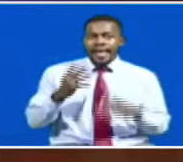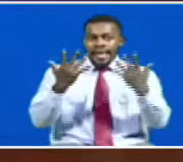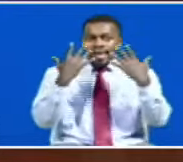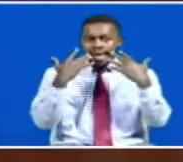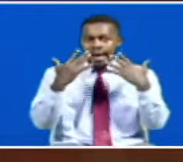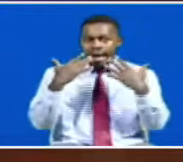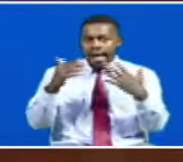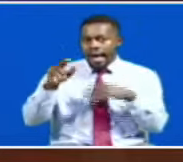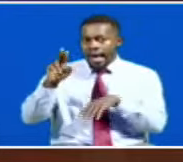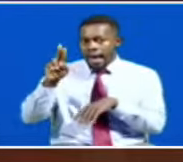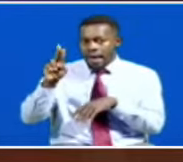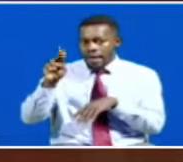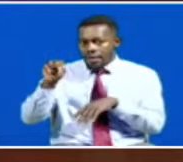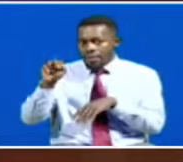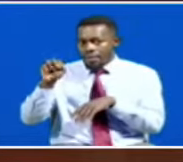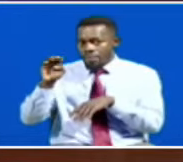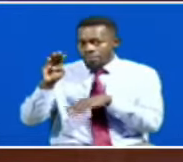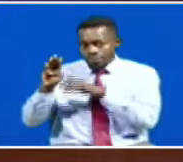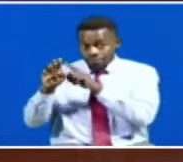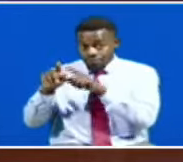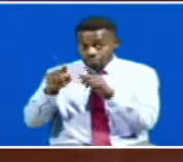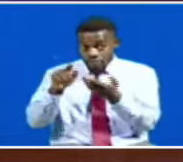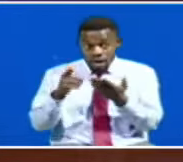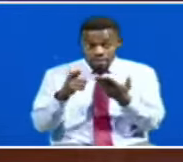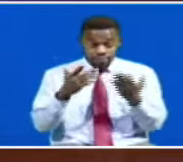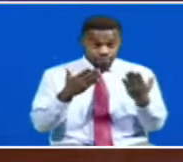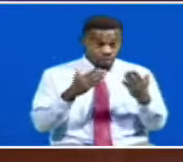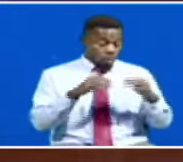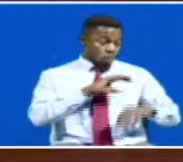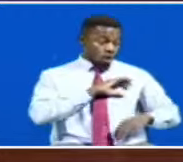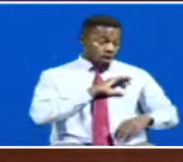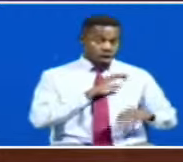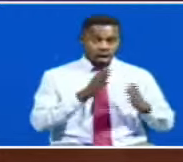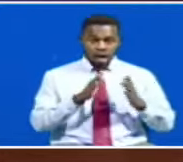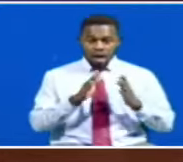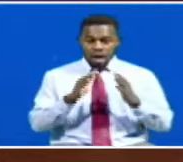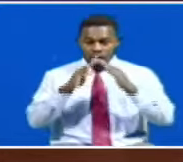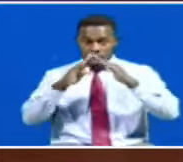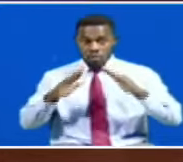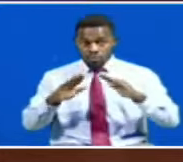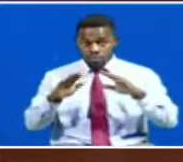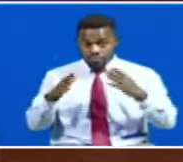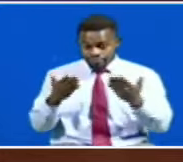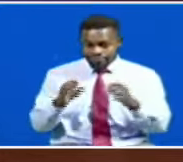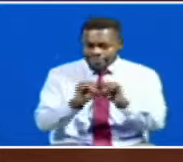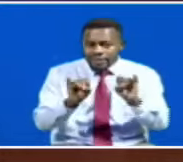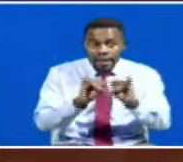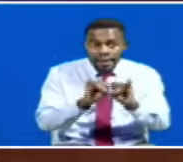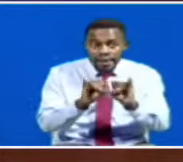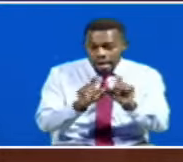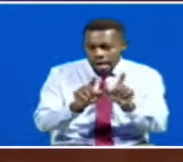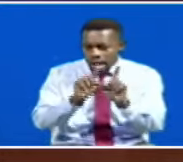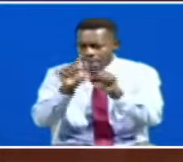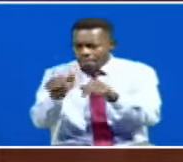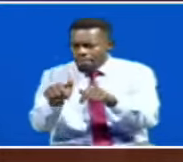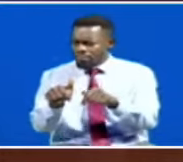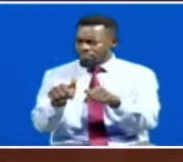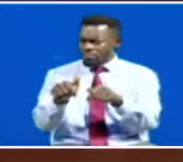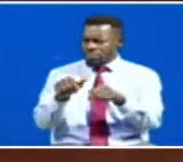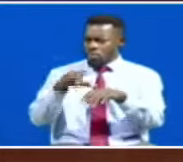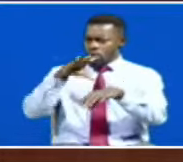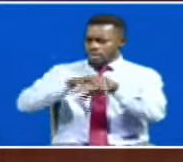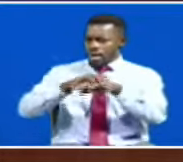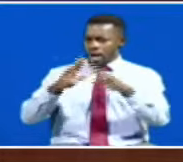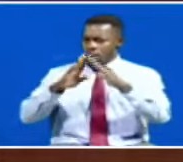report, the body was found by the caretaker who arrived in the morning for housekeeping duties, only to find an empty